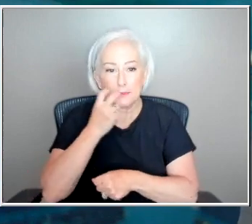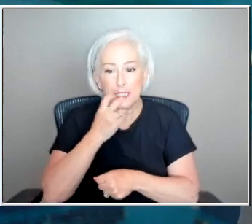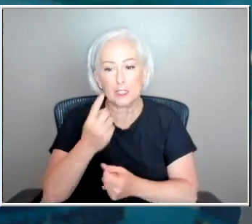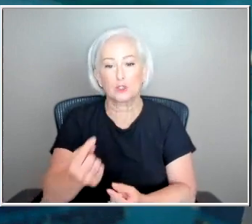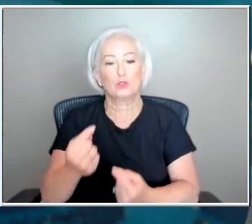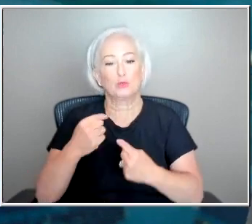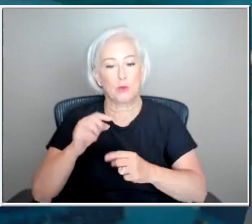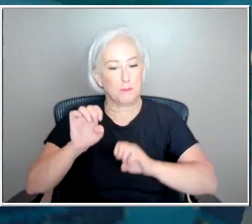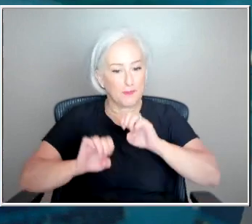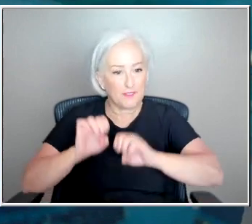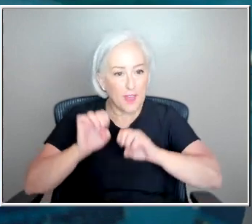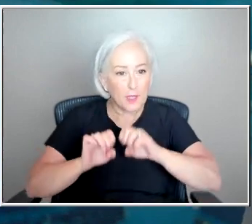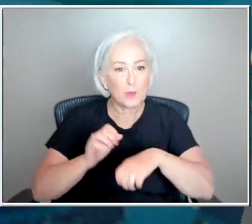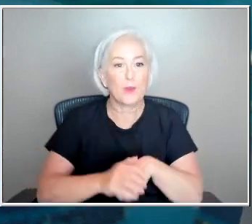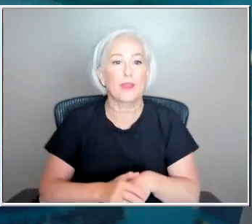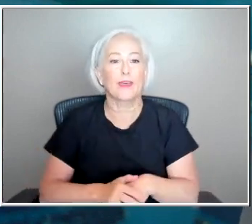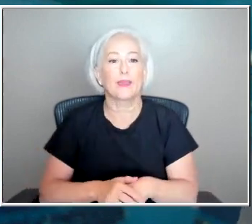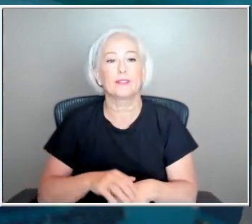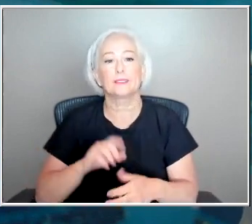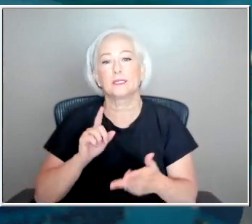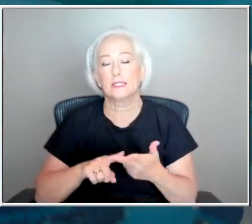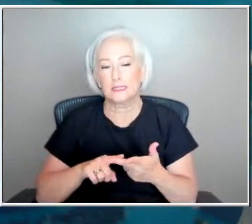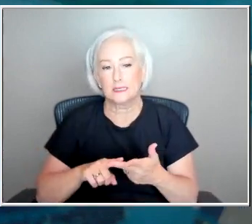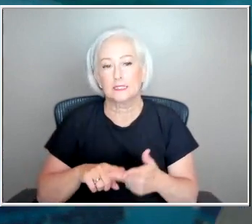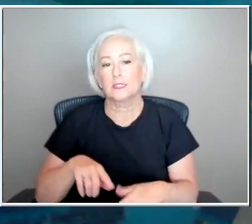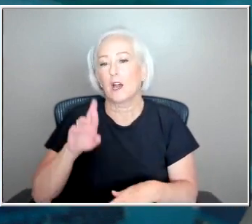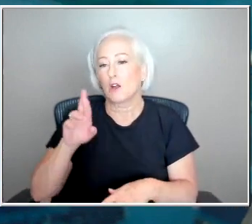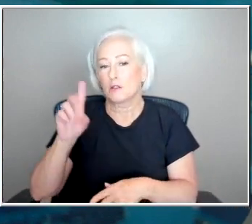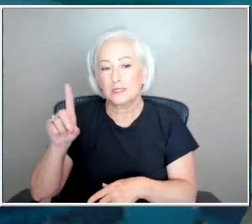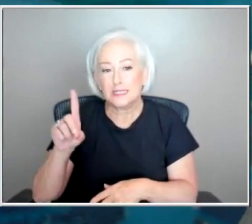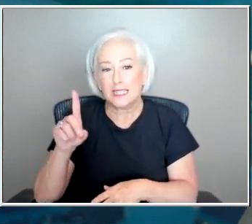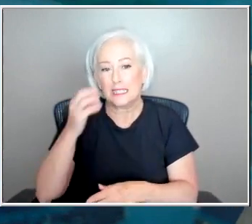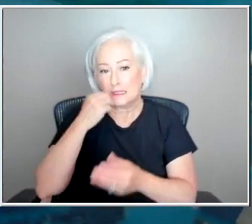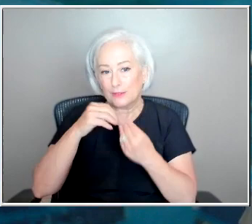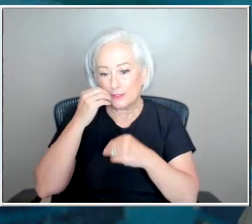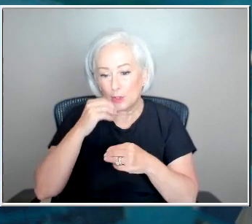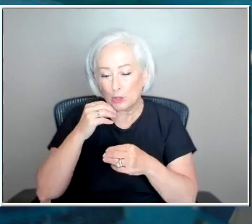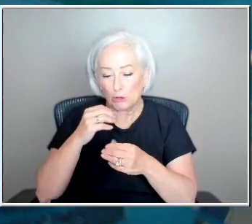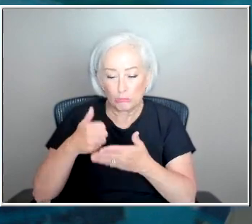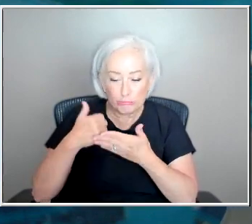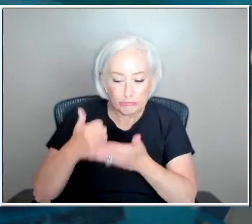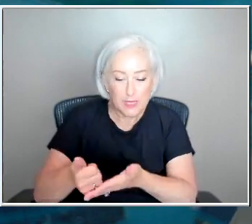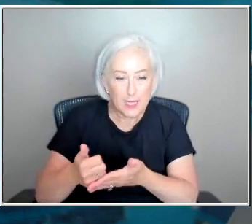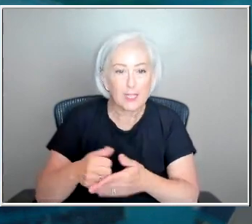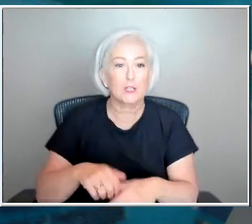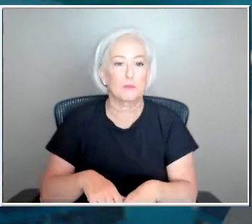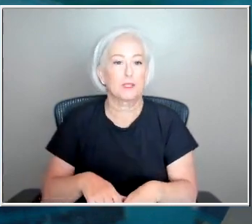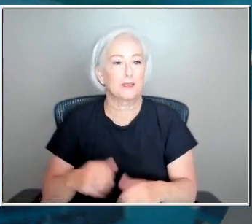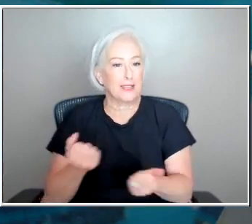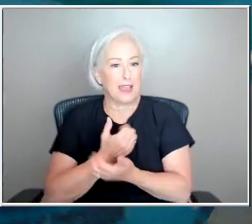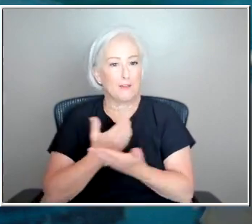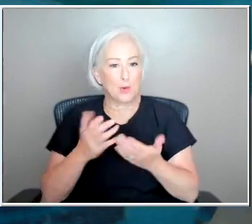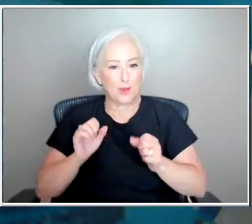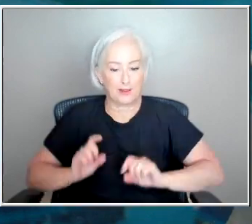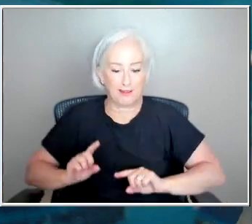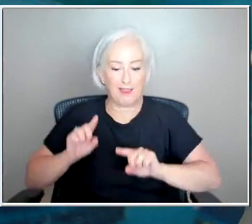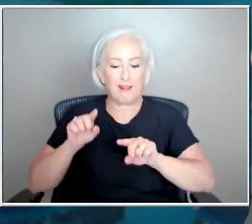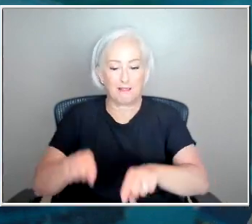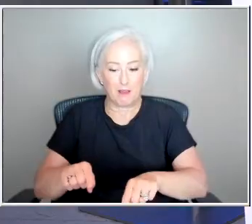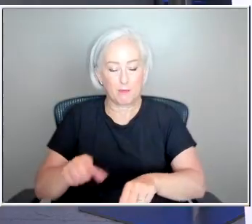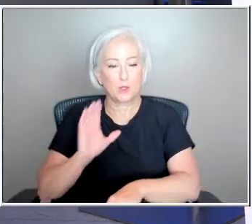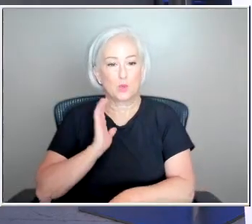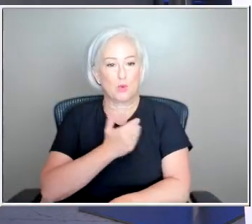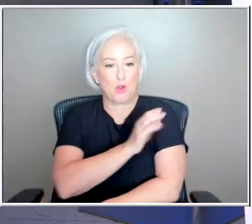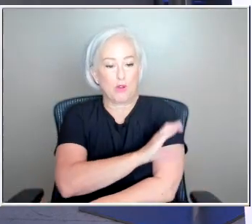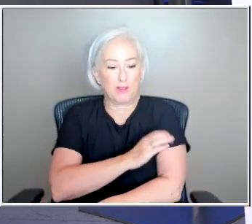have the registered dietitian, lactation. Everyone can come to our clinic to see them. So it's just kind of like a one-stop shop for our Do you patients.